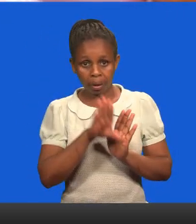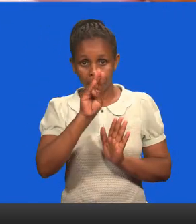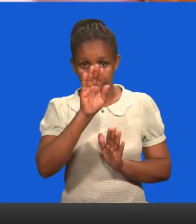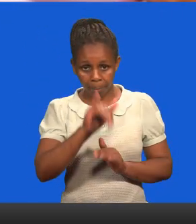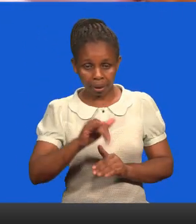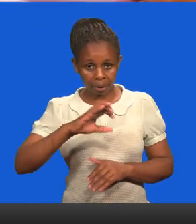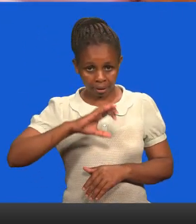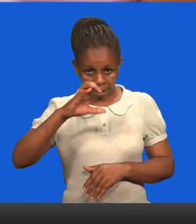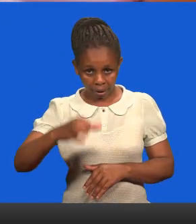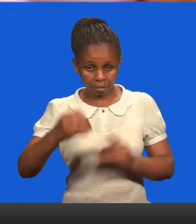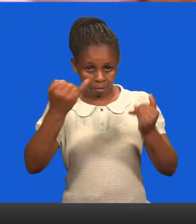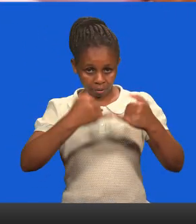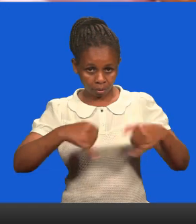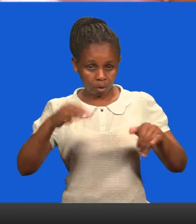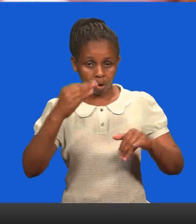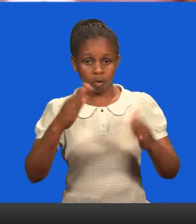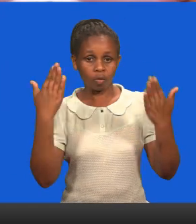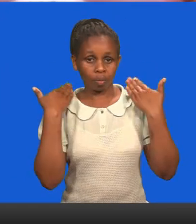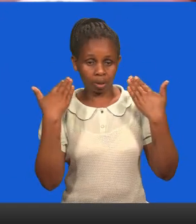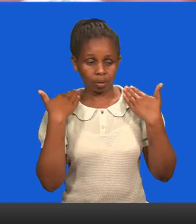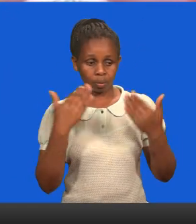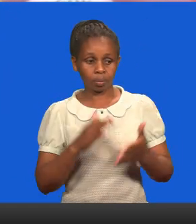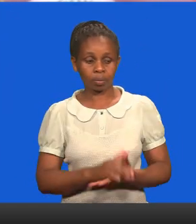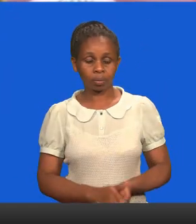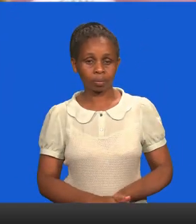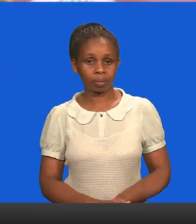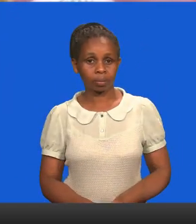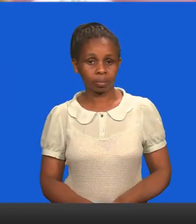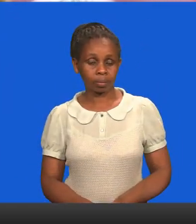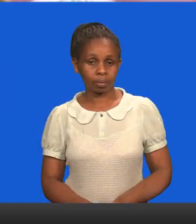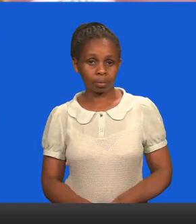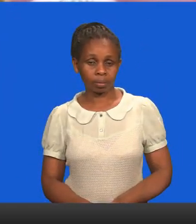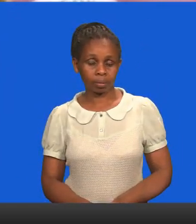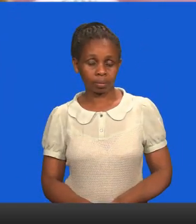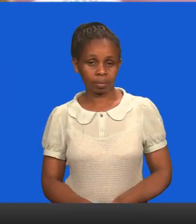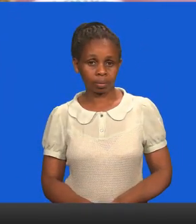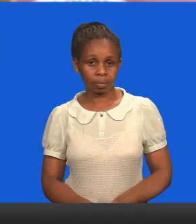governor stands impeached by the County Assembly of Meru.